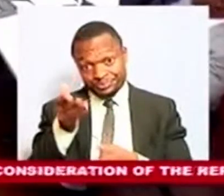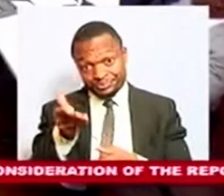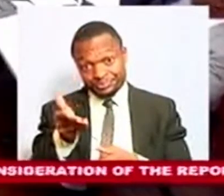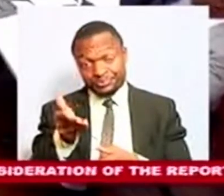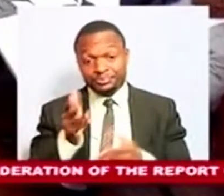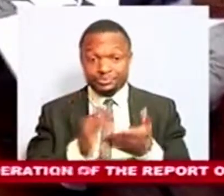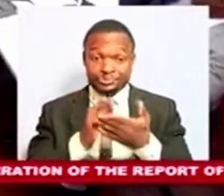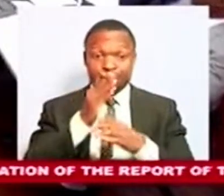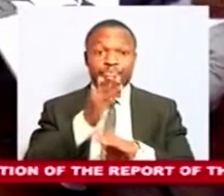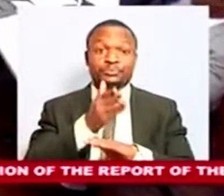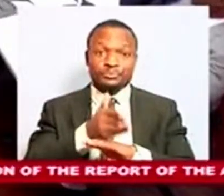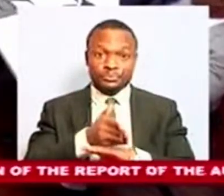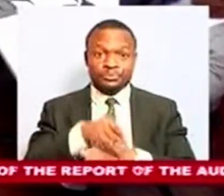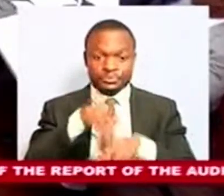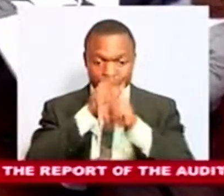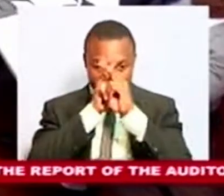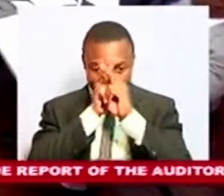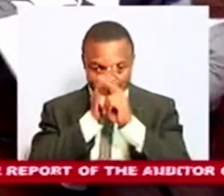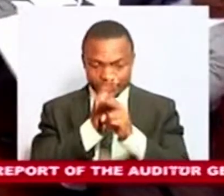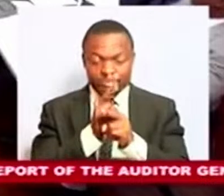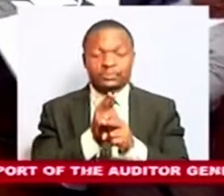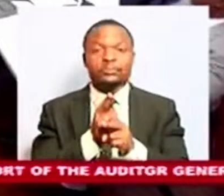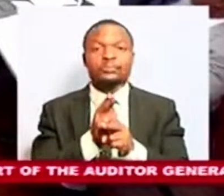then after that we'll go to Honorable.